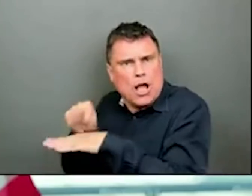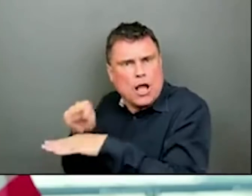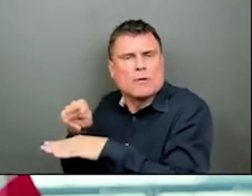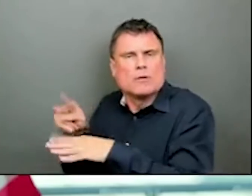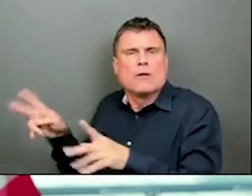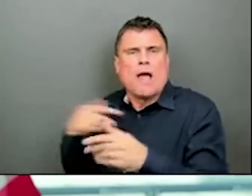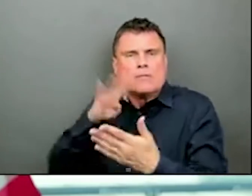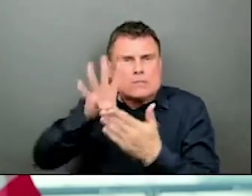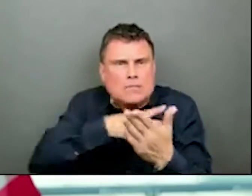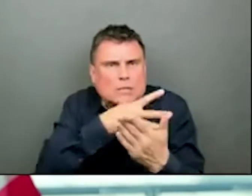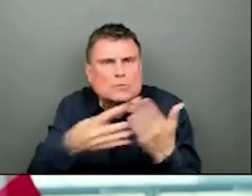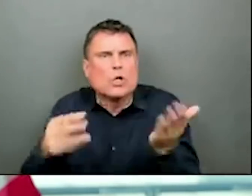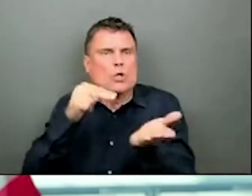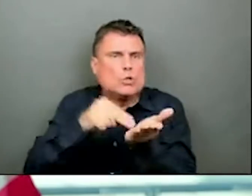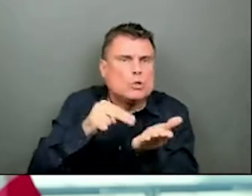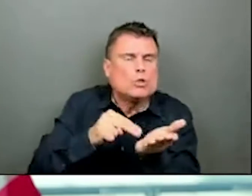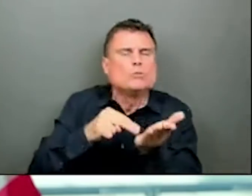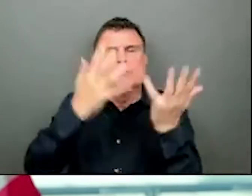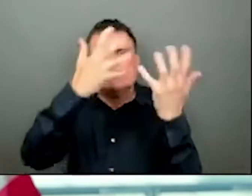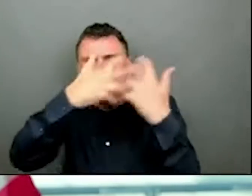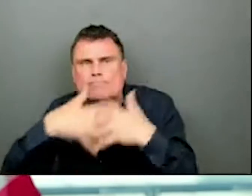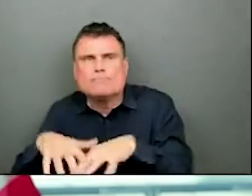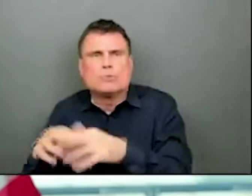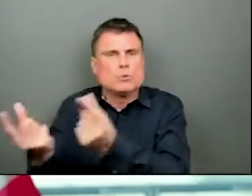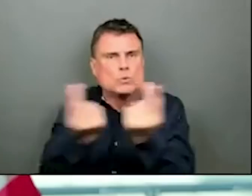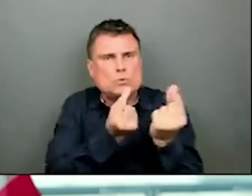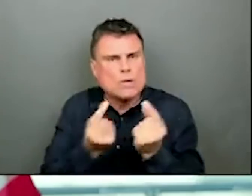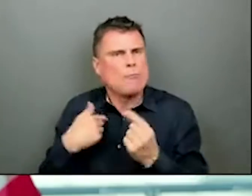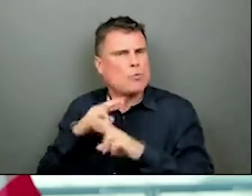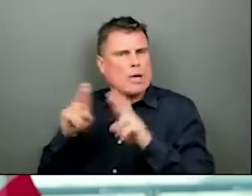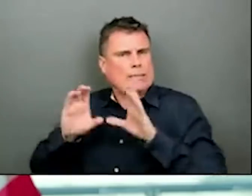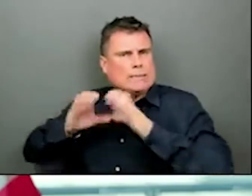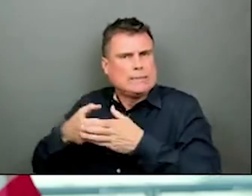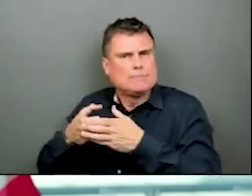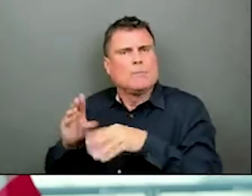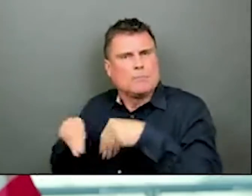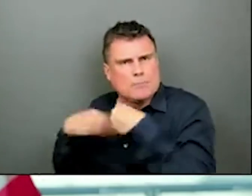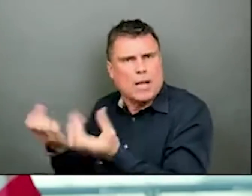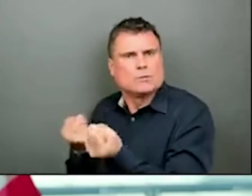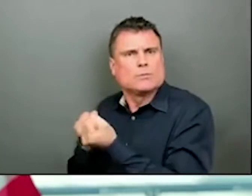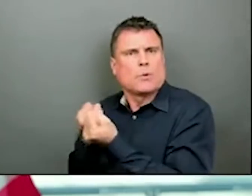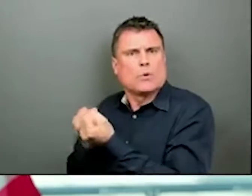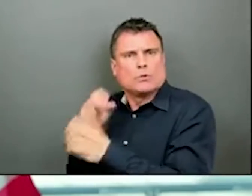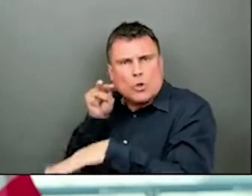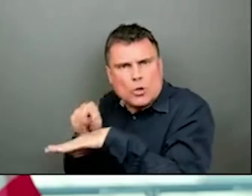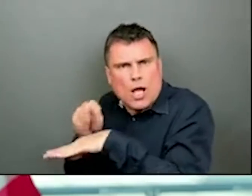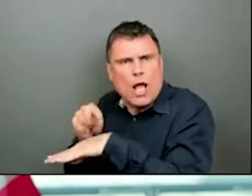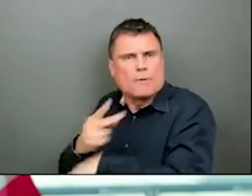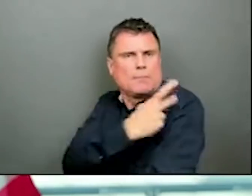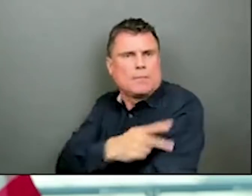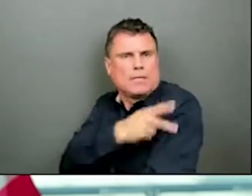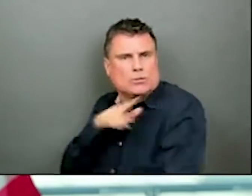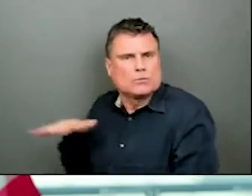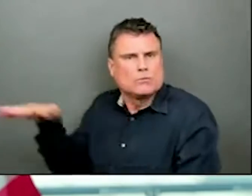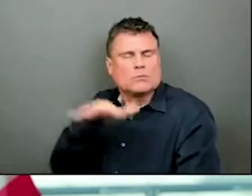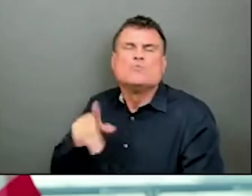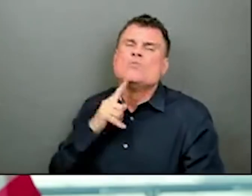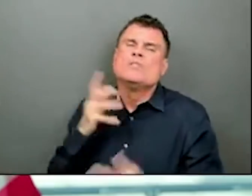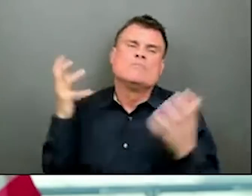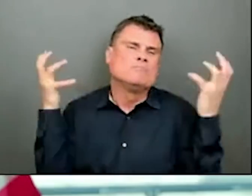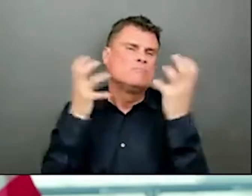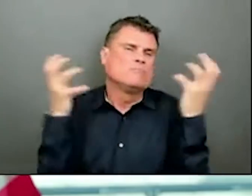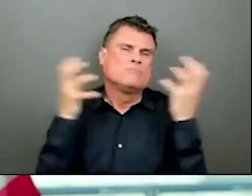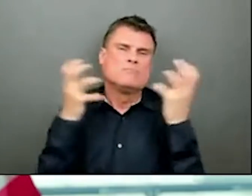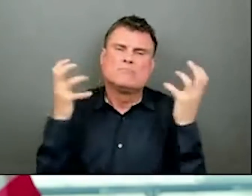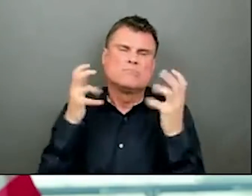staff, the way they're organizing the teams to support people who need their care is just, it's world leading. And I'm